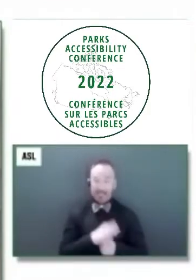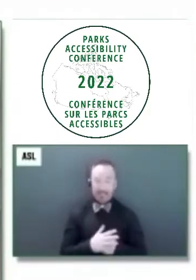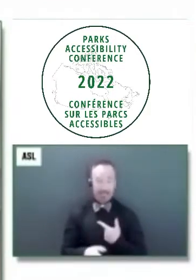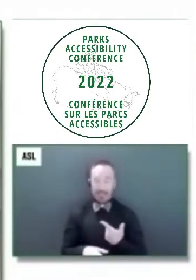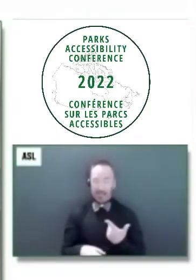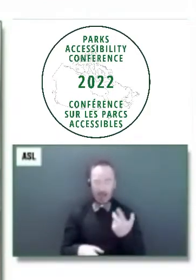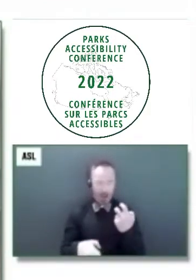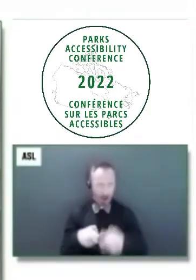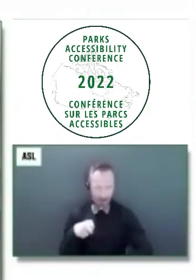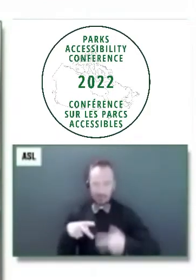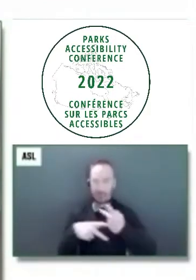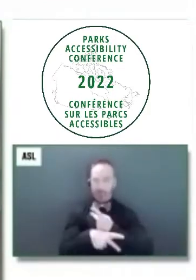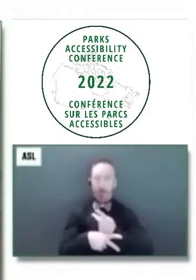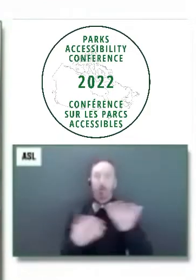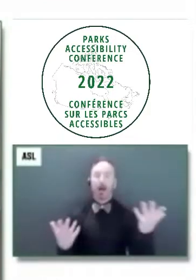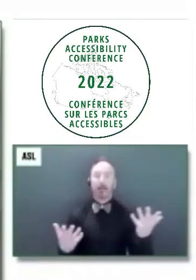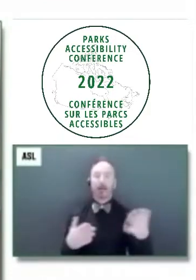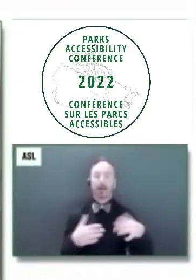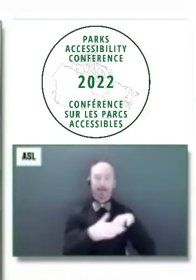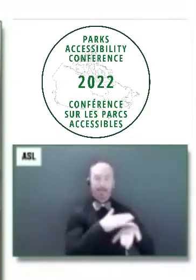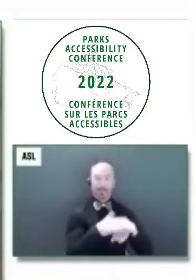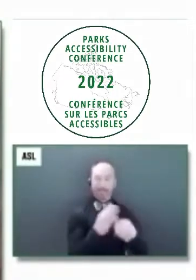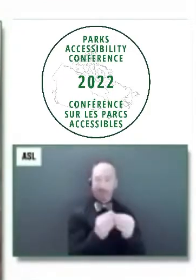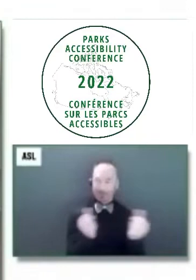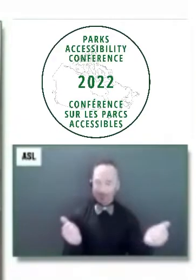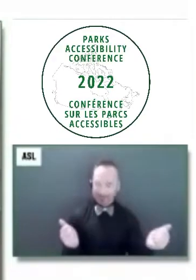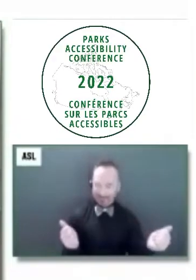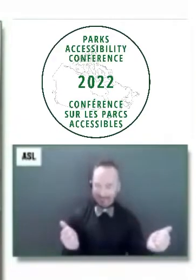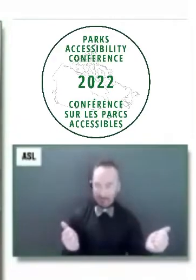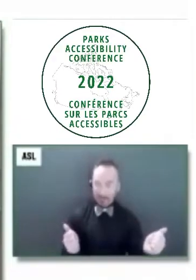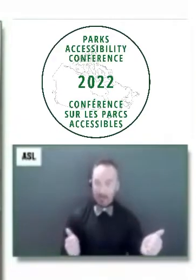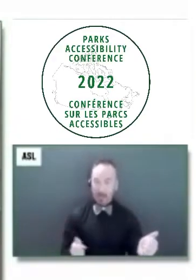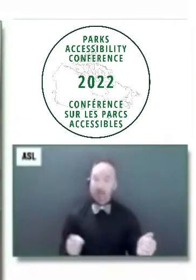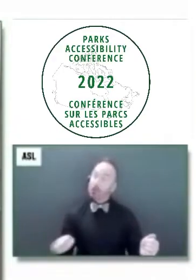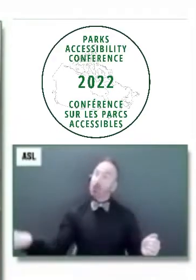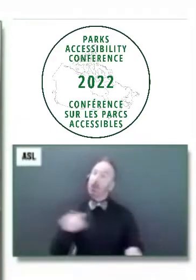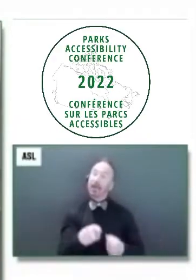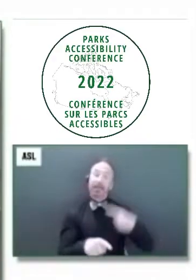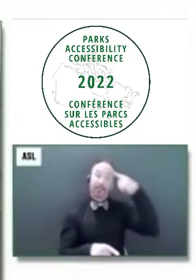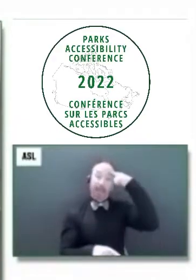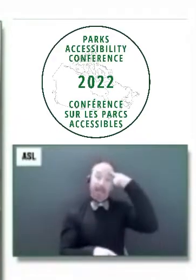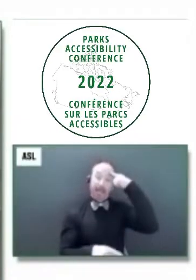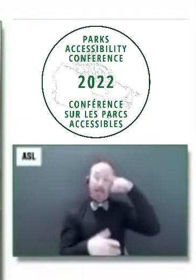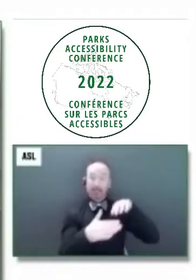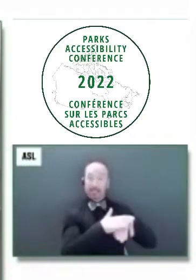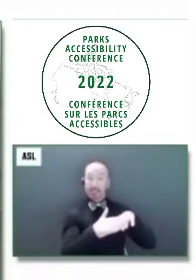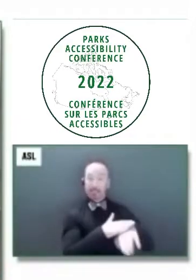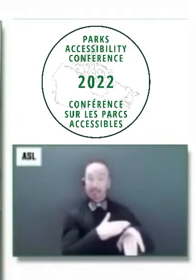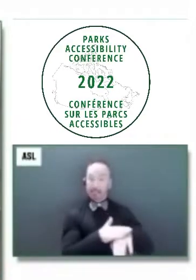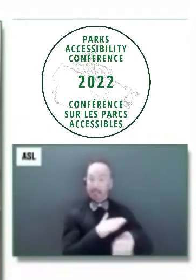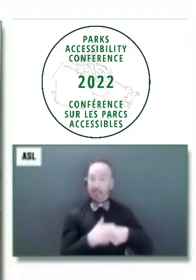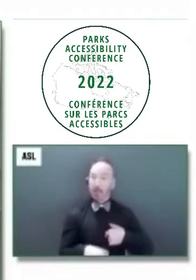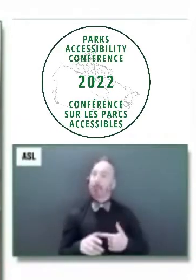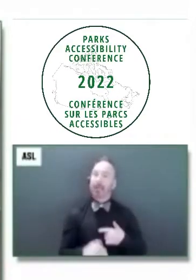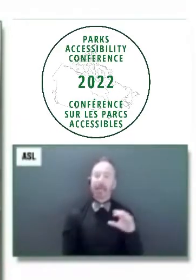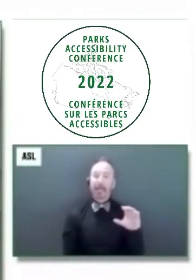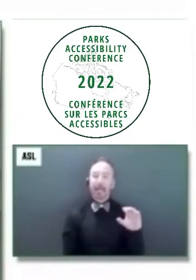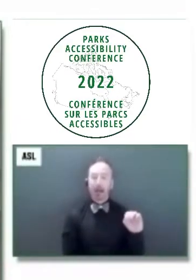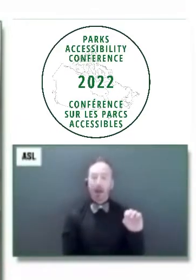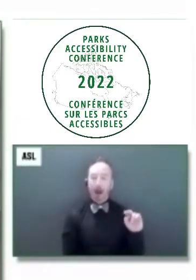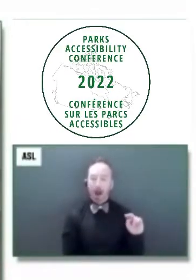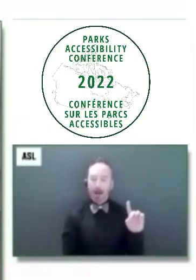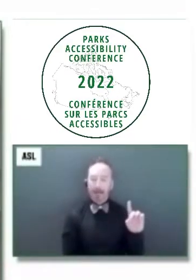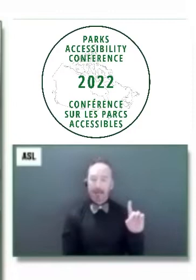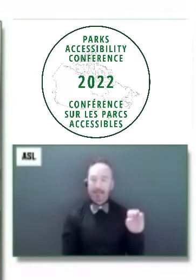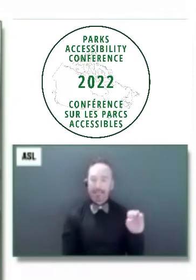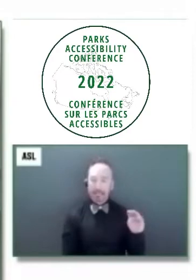solutions. We often think about accessibility as something done on demand. Personalized application of resources or just-in-time thinking